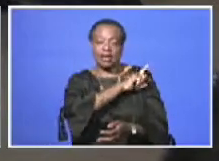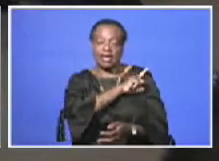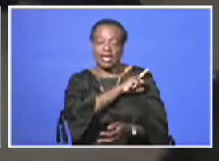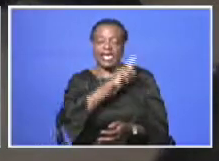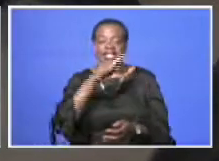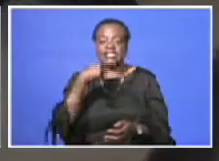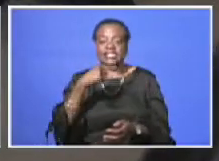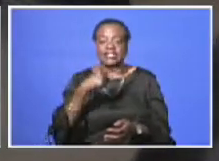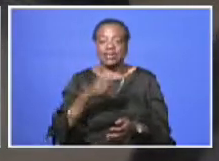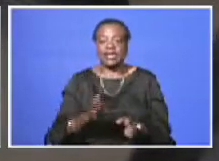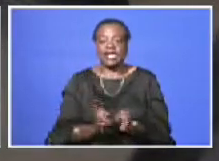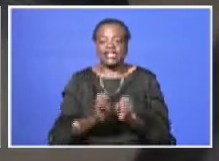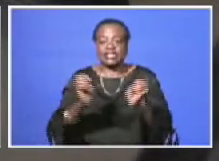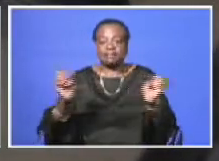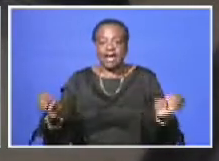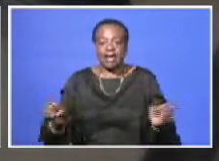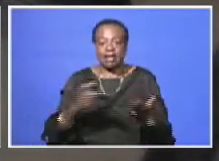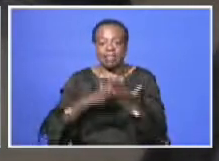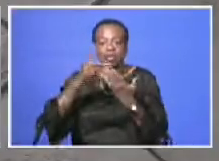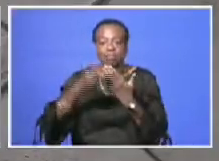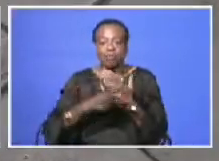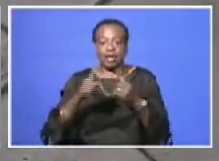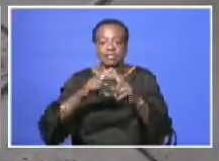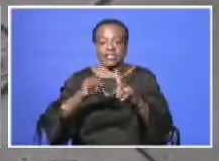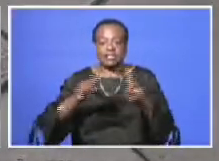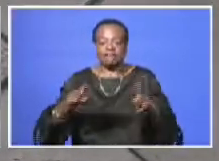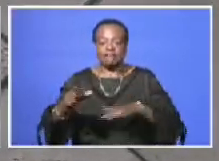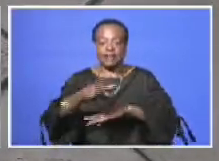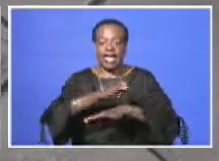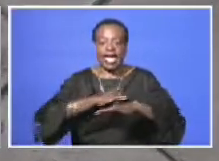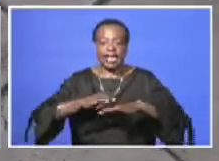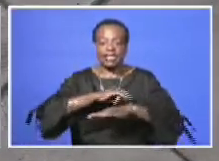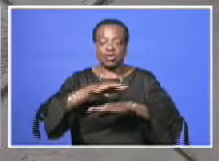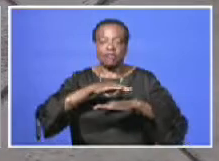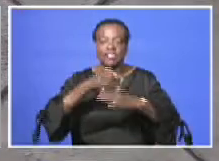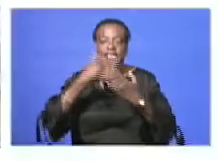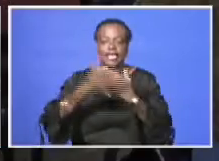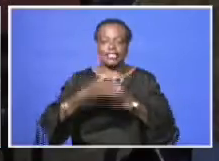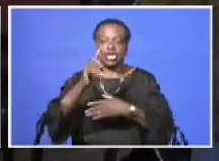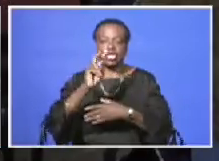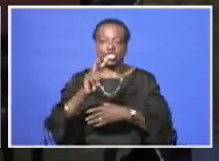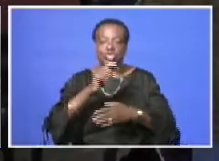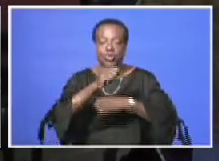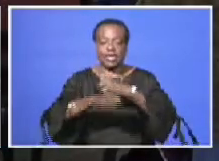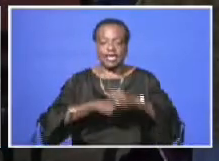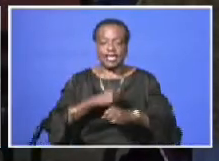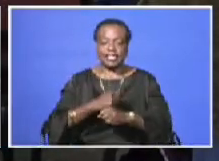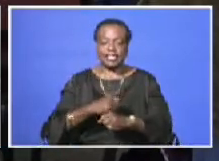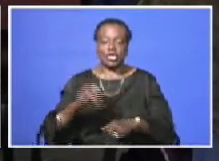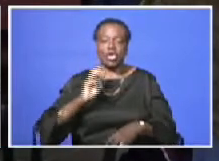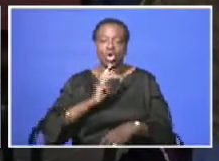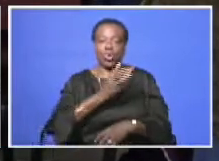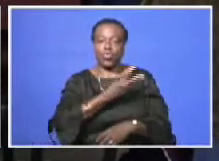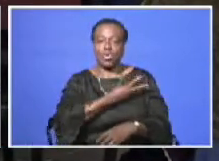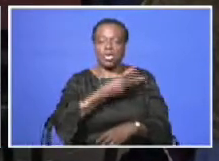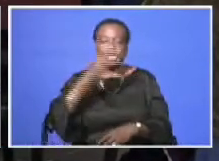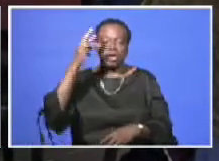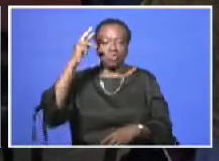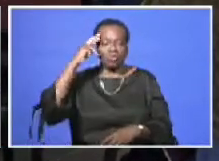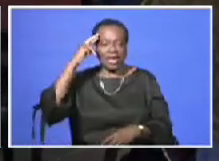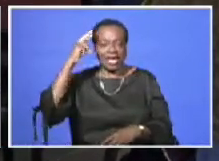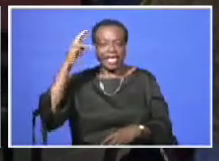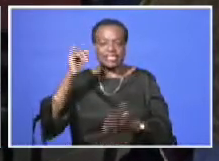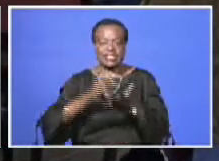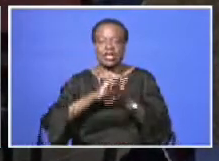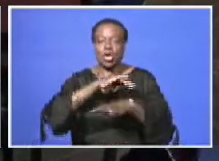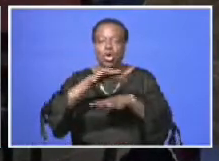the program to different islands over the next 2 years. We realized over the last year or so that a lot of children are